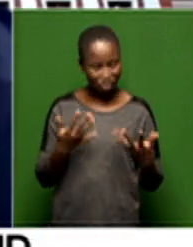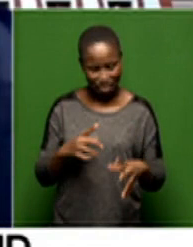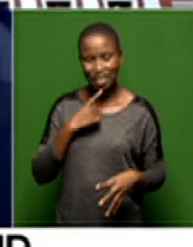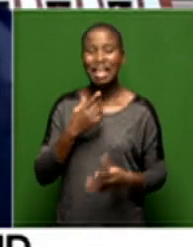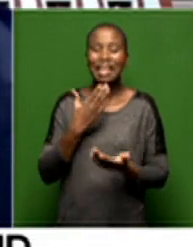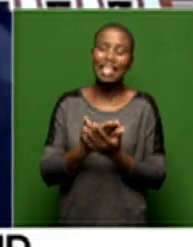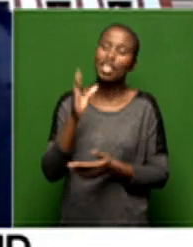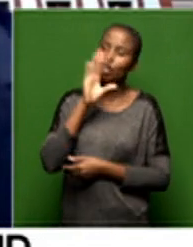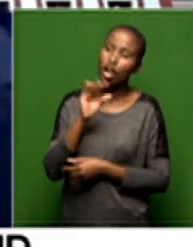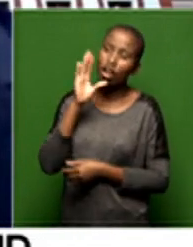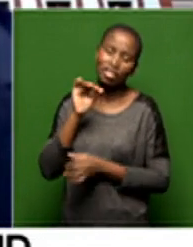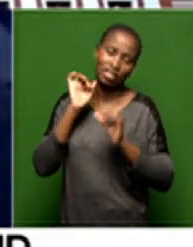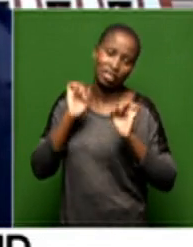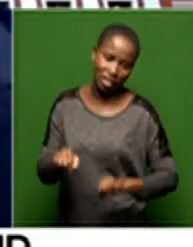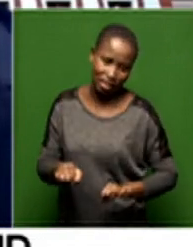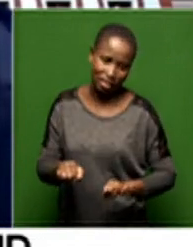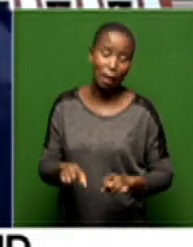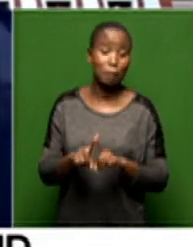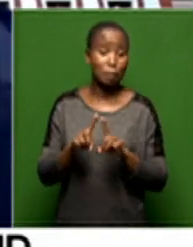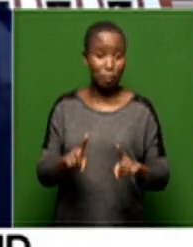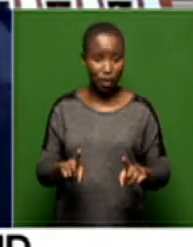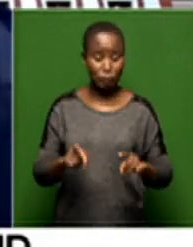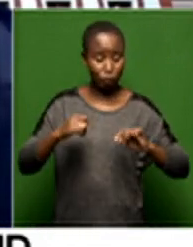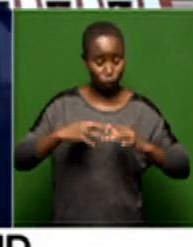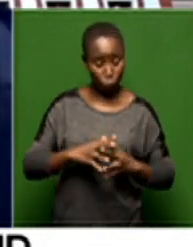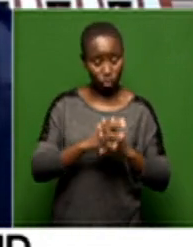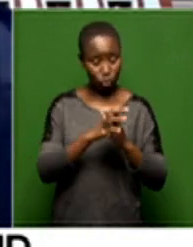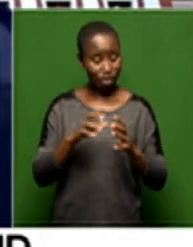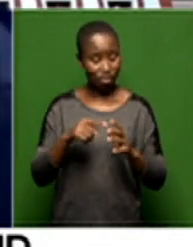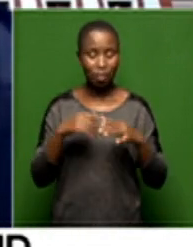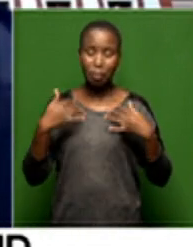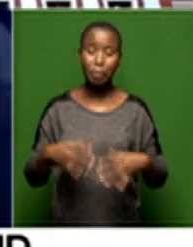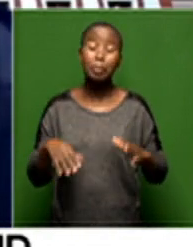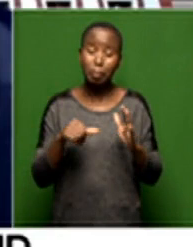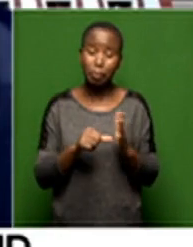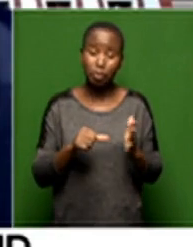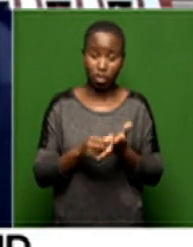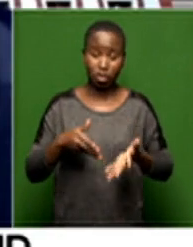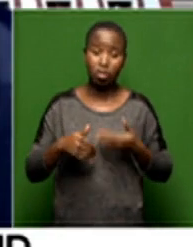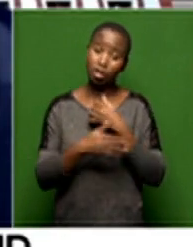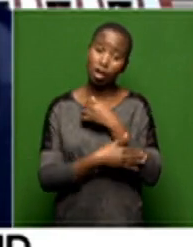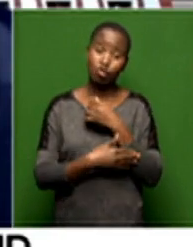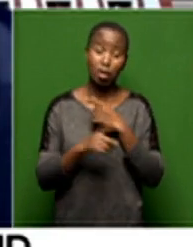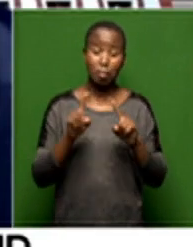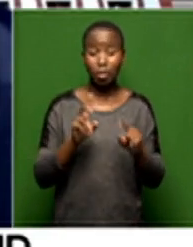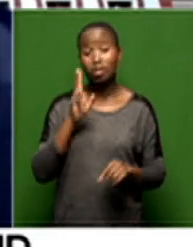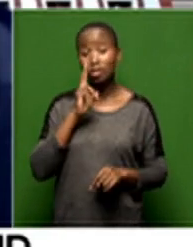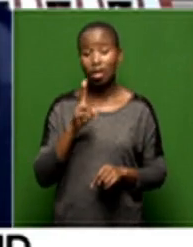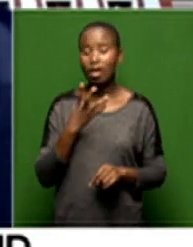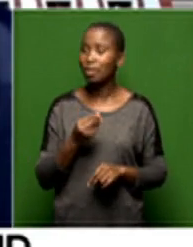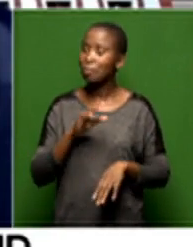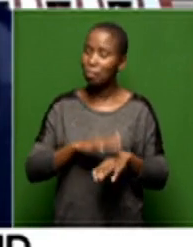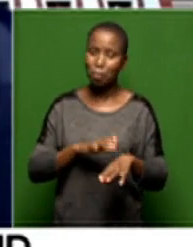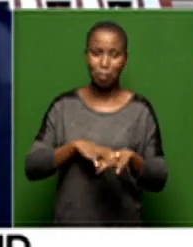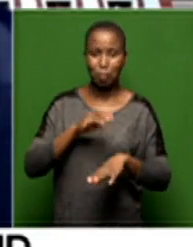could analyze this a lot, but reconciliation runs deep in this country, and it seems to be more issues than we even